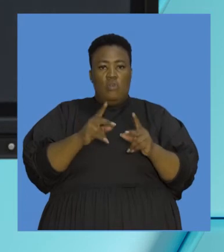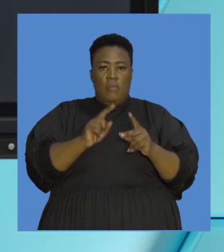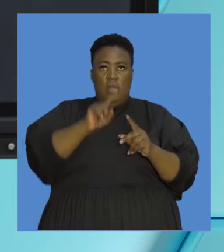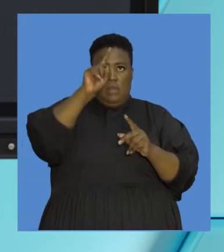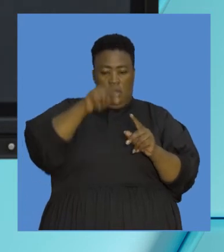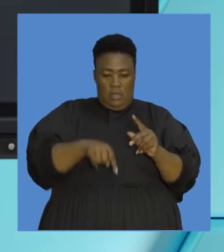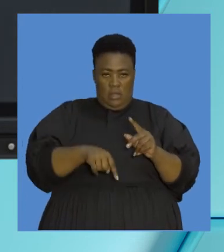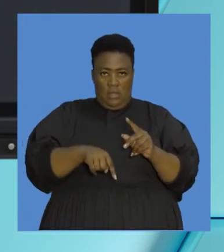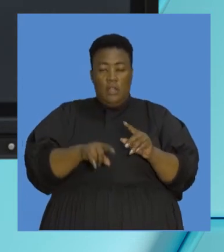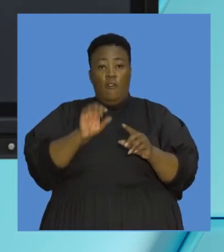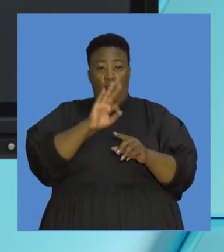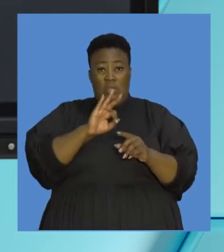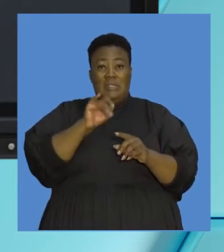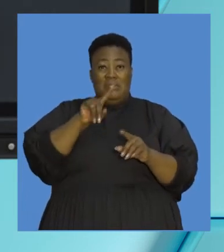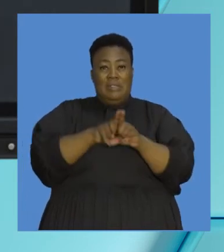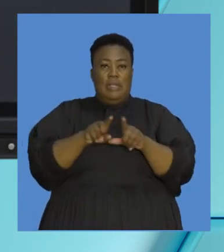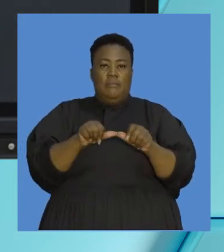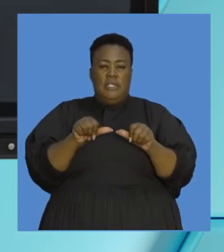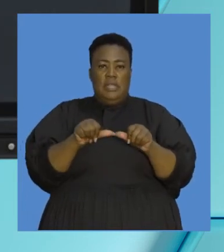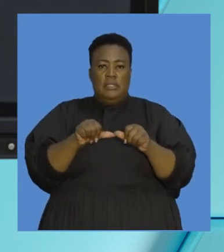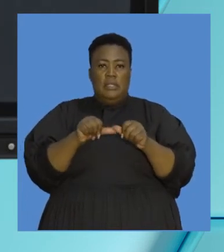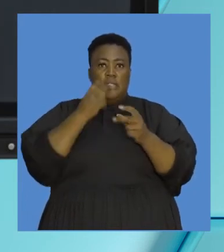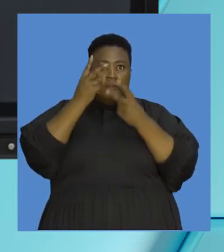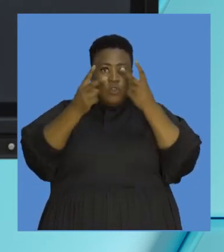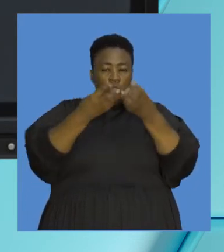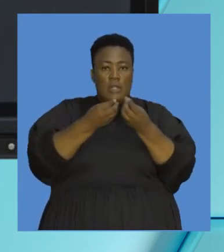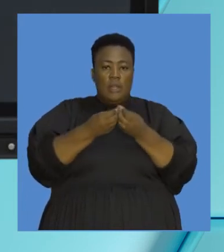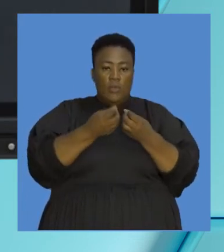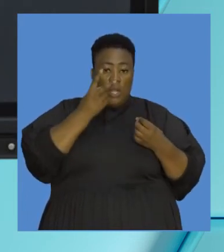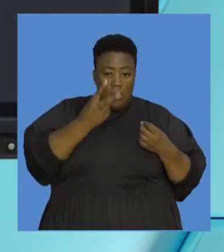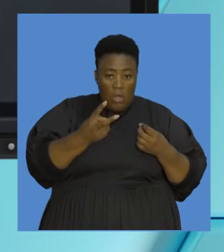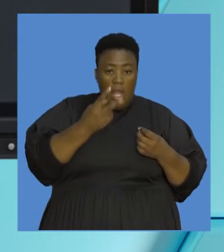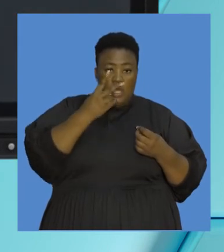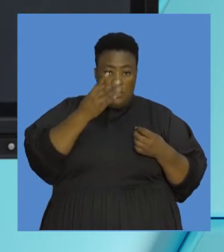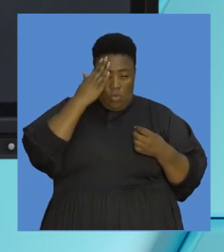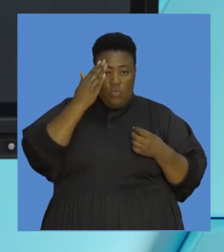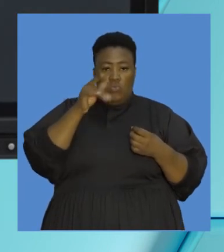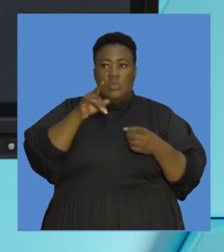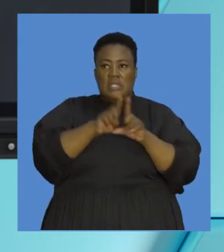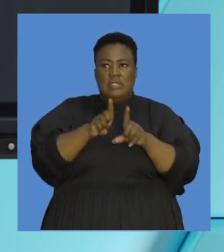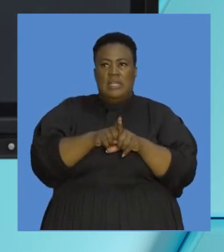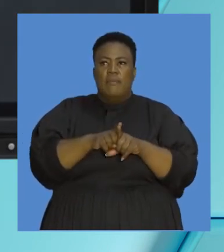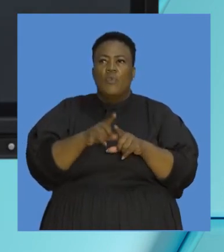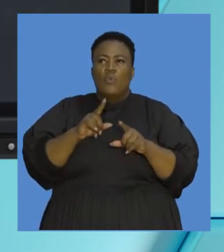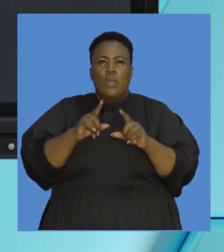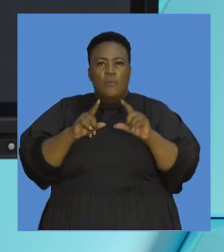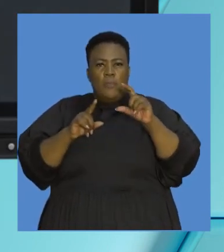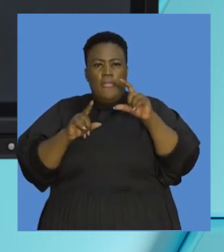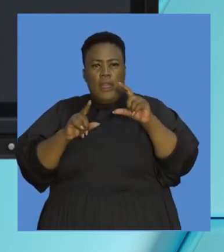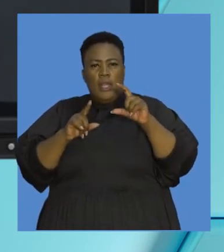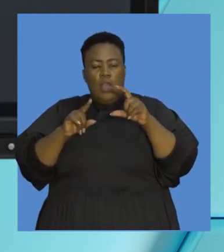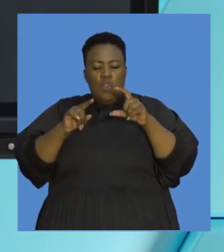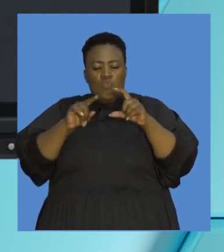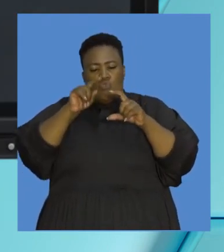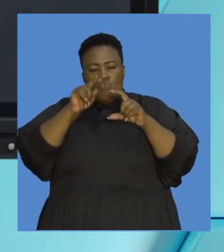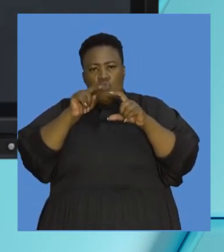and the gravity is the same size. Okay, and it's a visual thing, and so that when I look at it, I can see they're the same. We're not going to take a ruler and